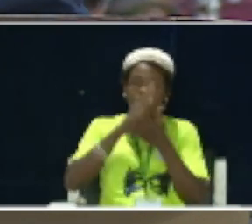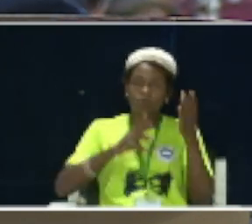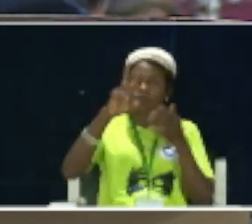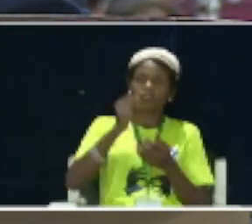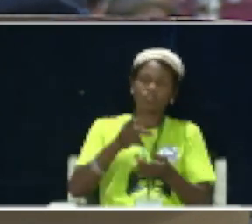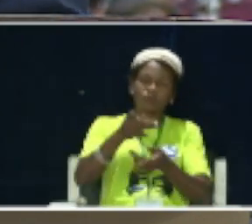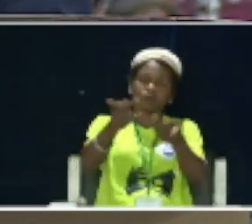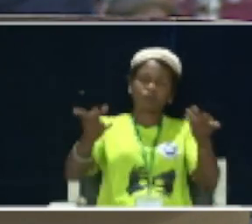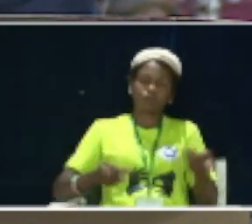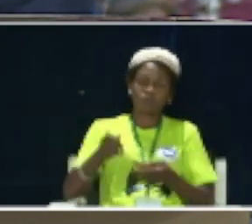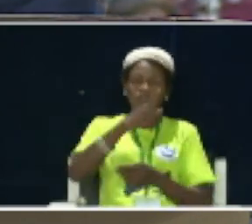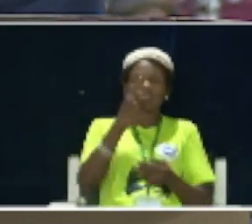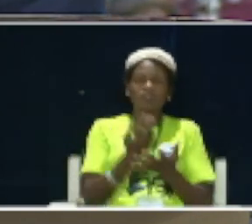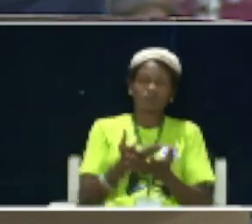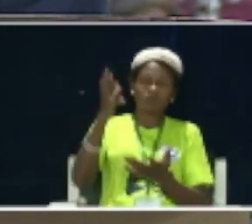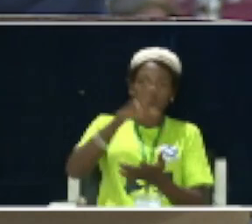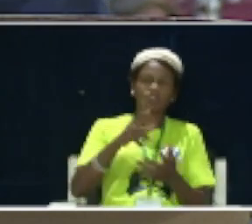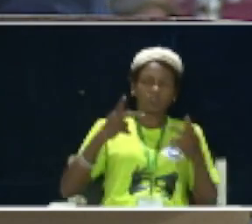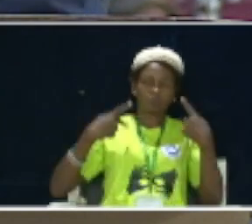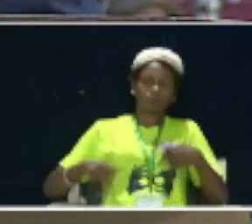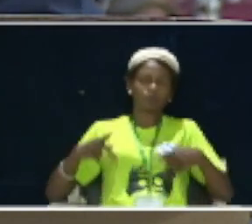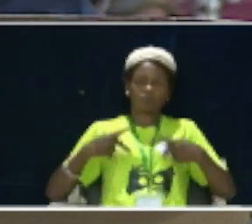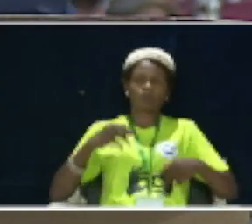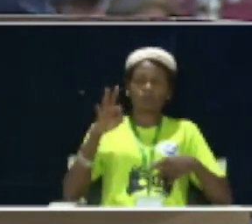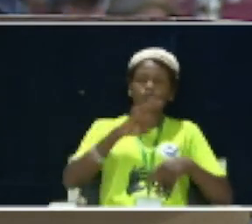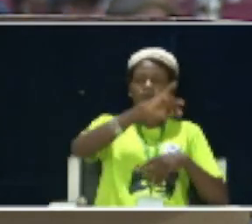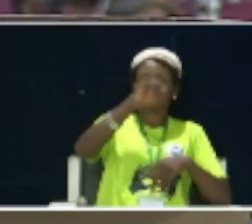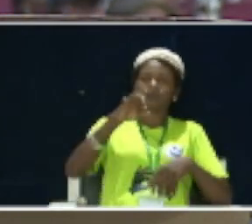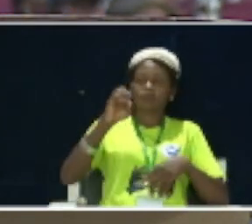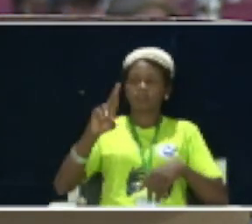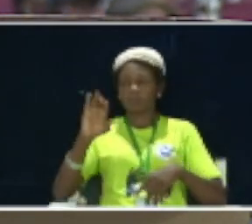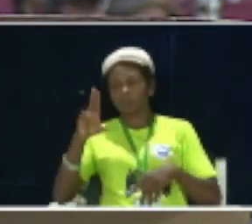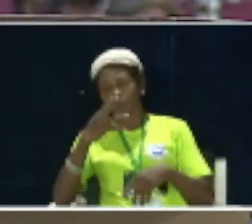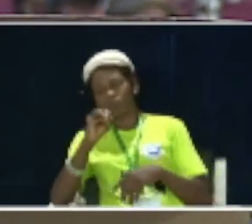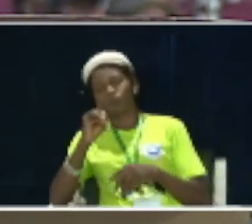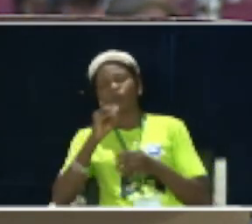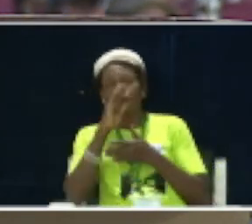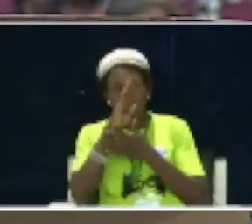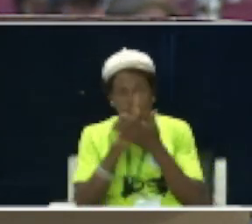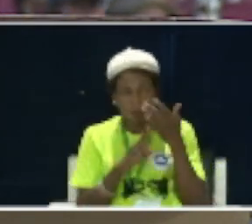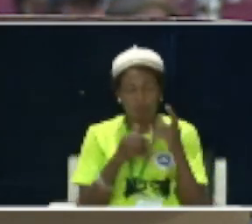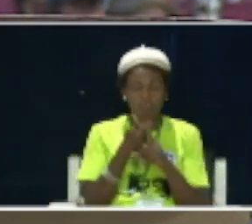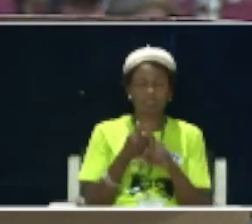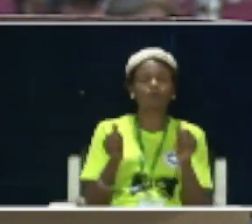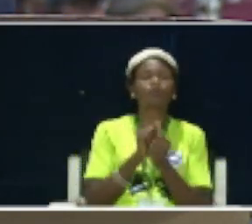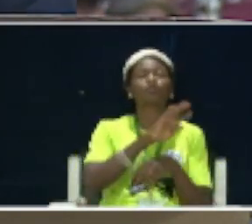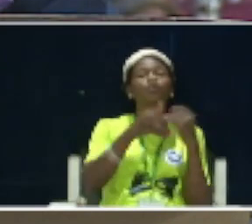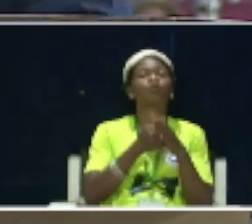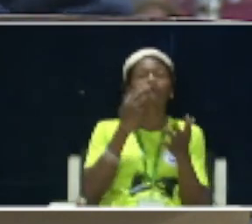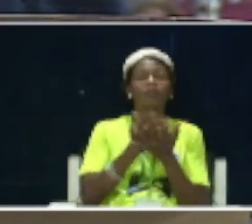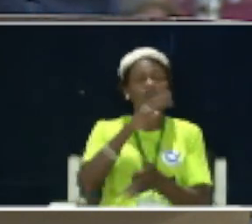The wealthy prostitute of Jericho humbled herself in spite of her wealth. She